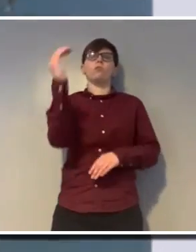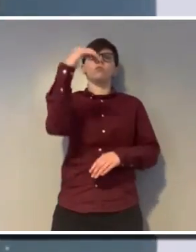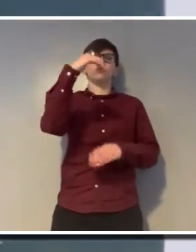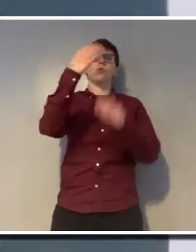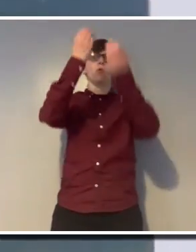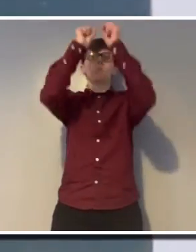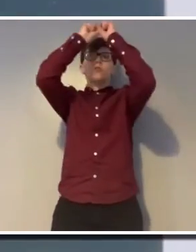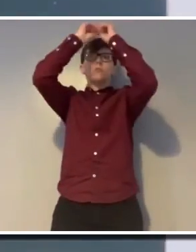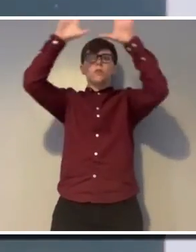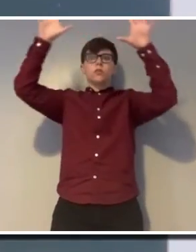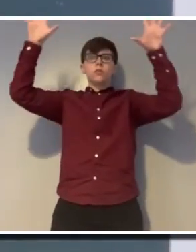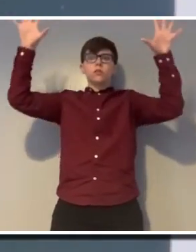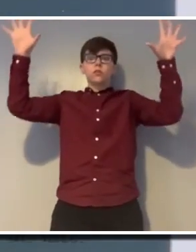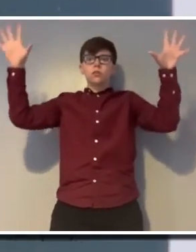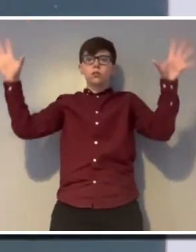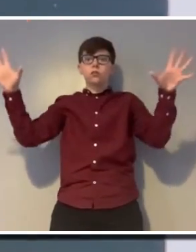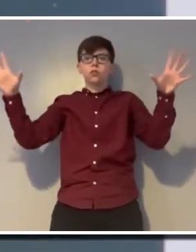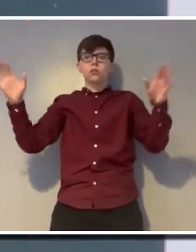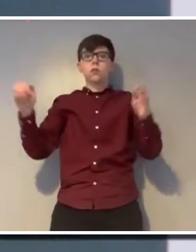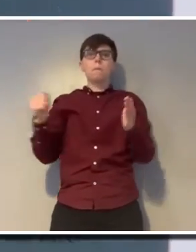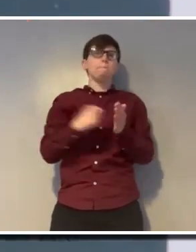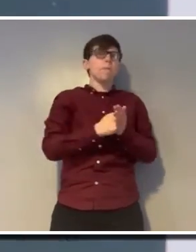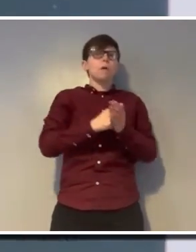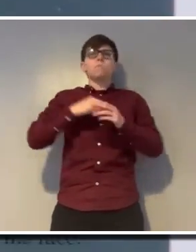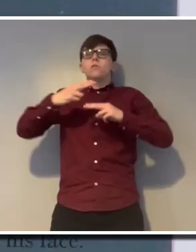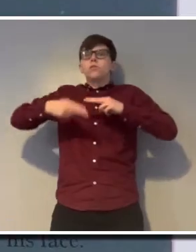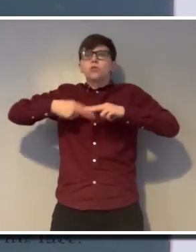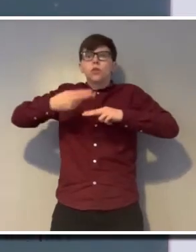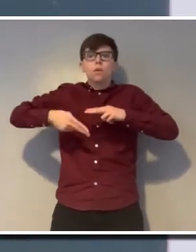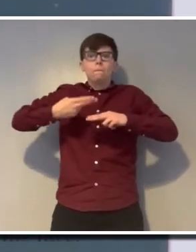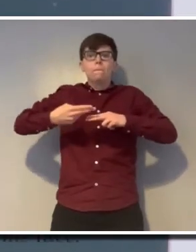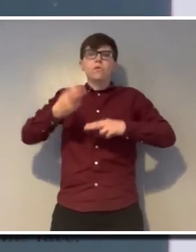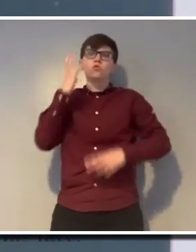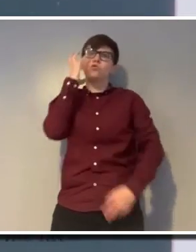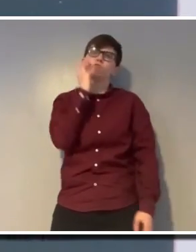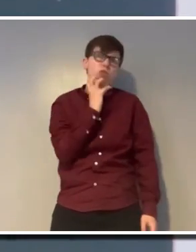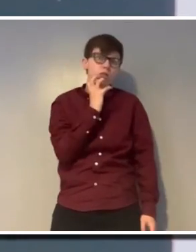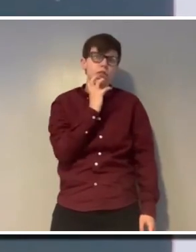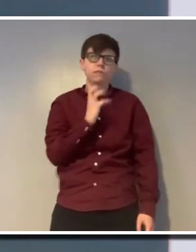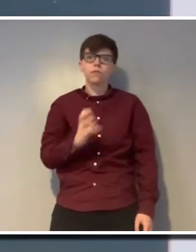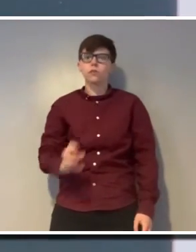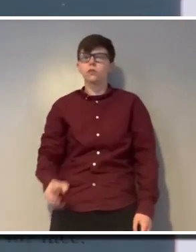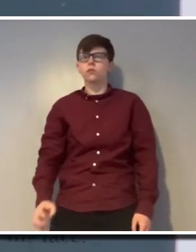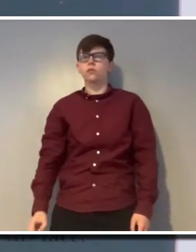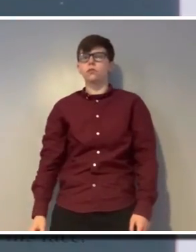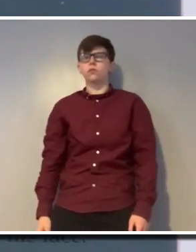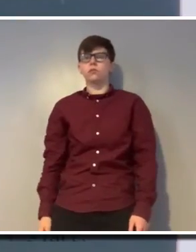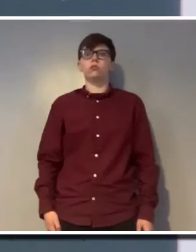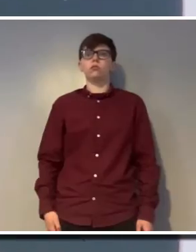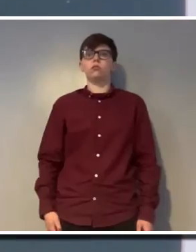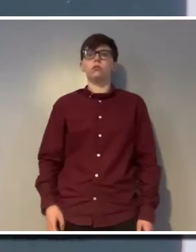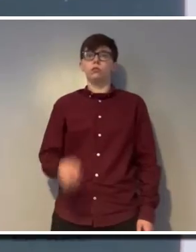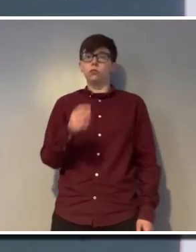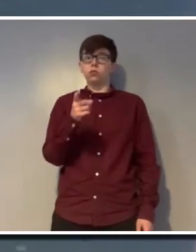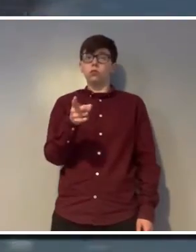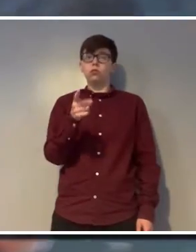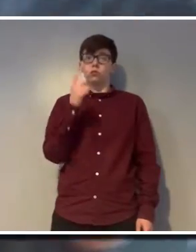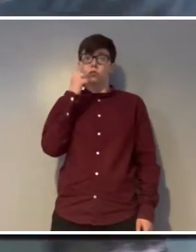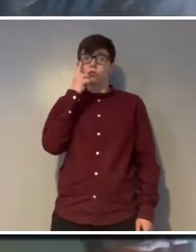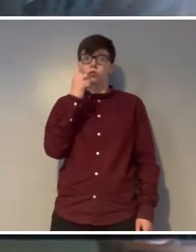He'd fallen from his home in space, bumped and tumbled, scratched his